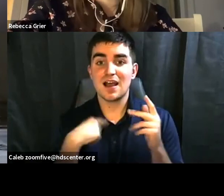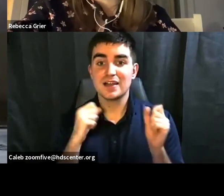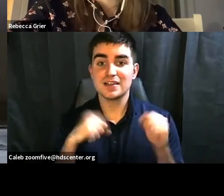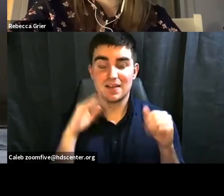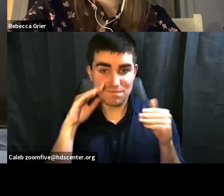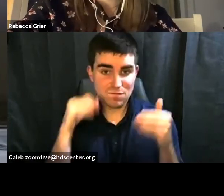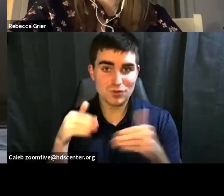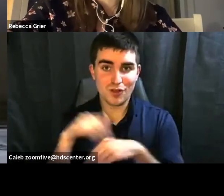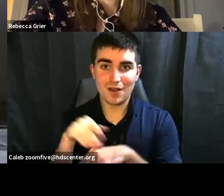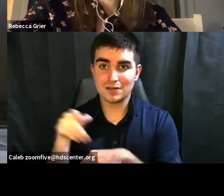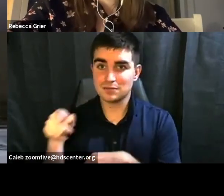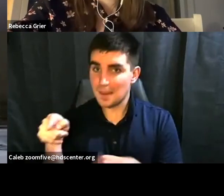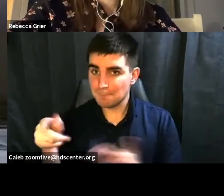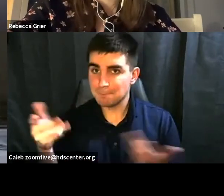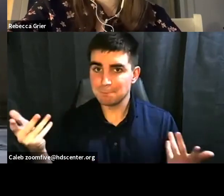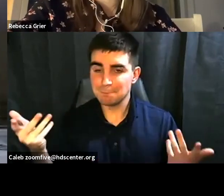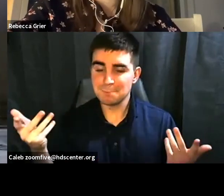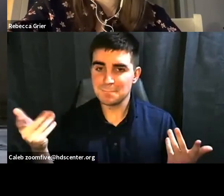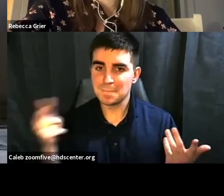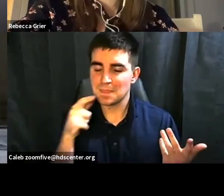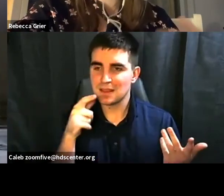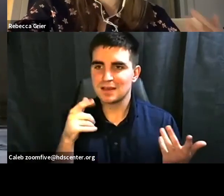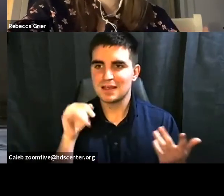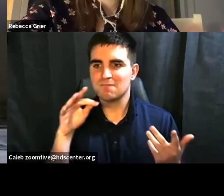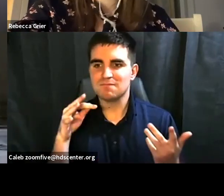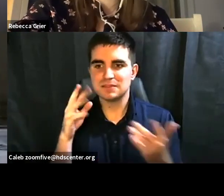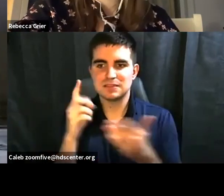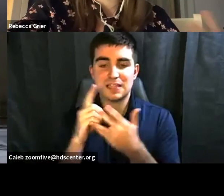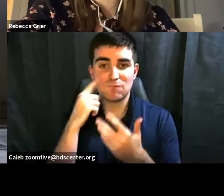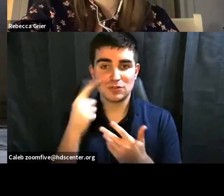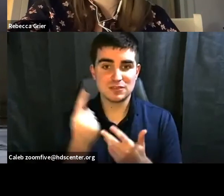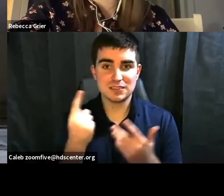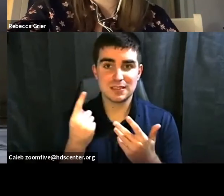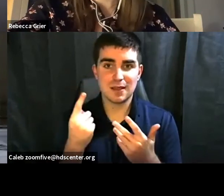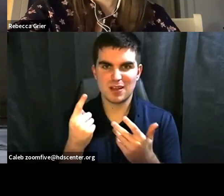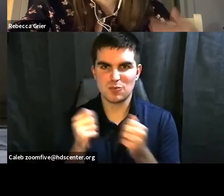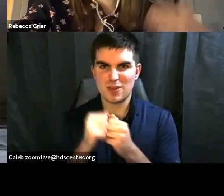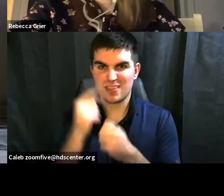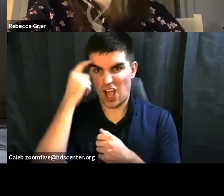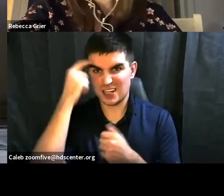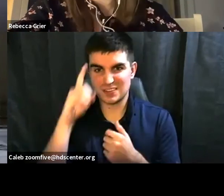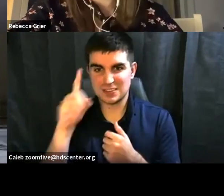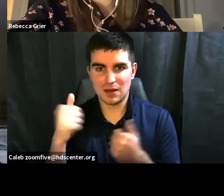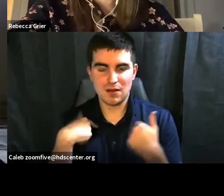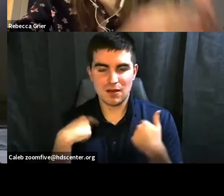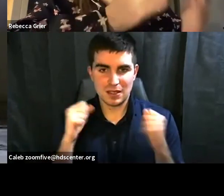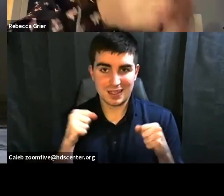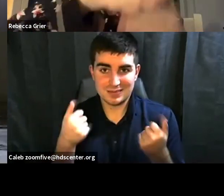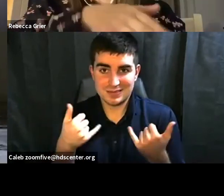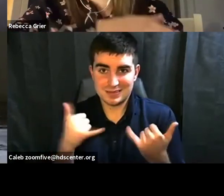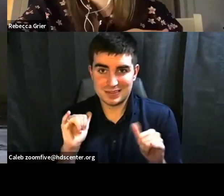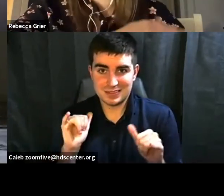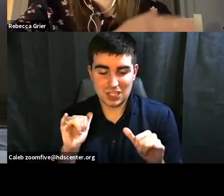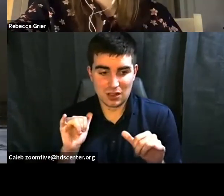focus on him. And I don't have, if it's designed for somebody with cognitive disabilities, I can still get into the vehicle while I'm